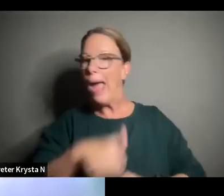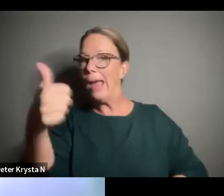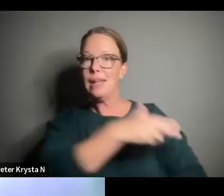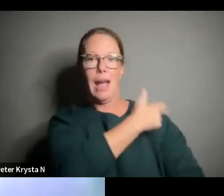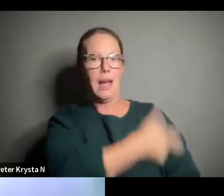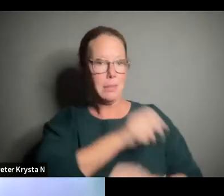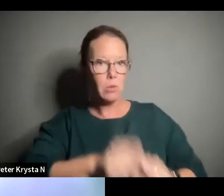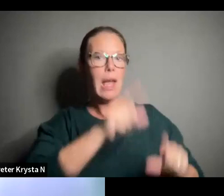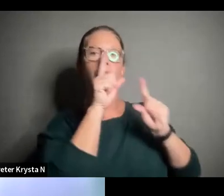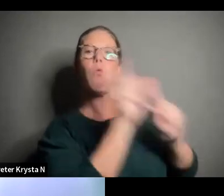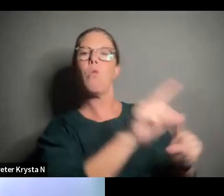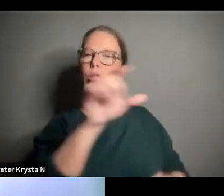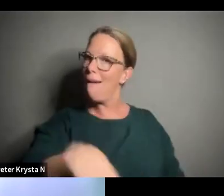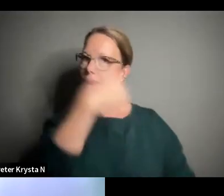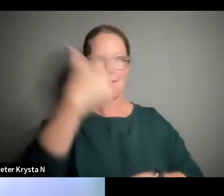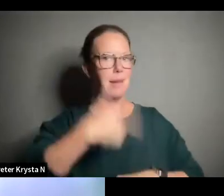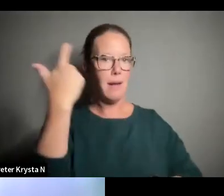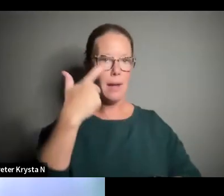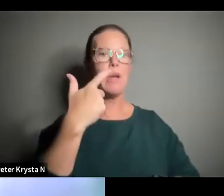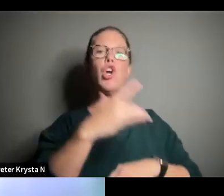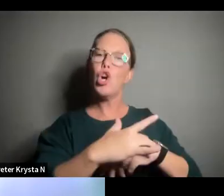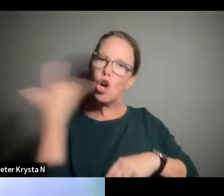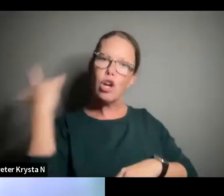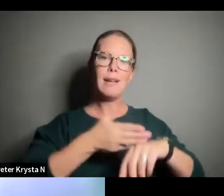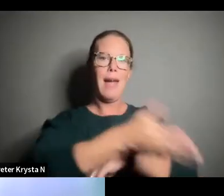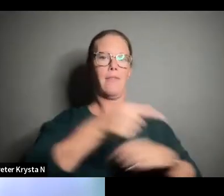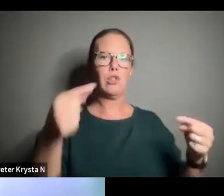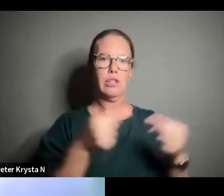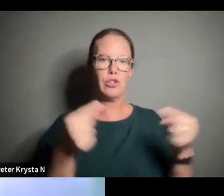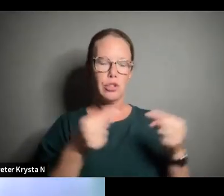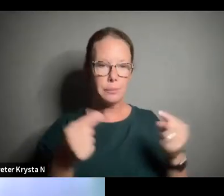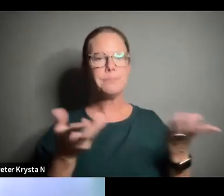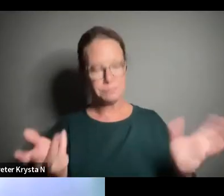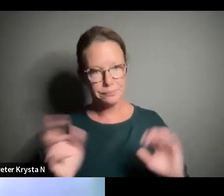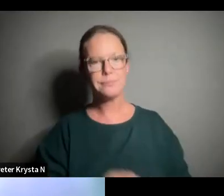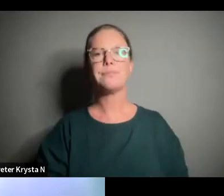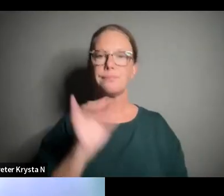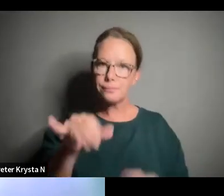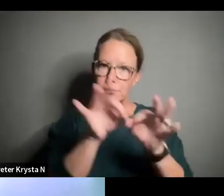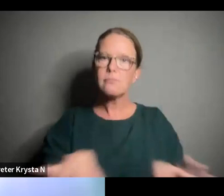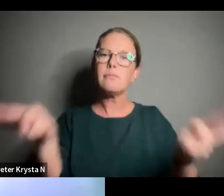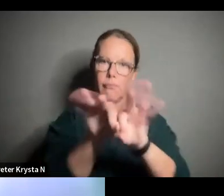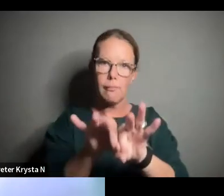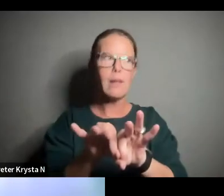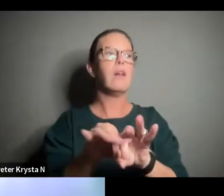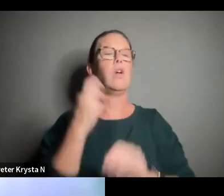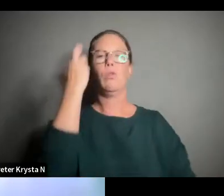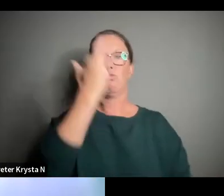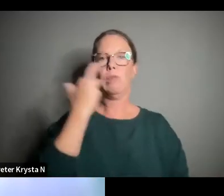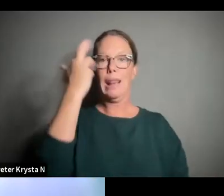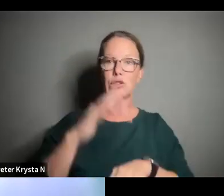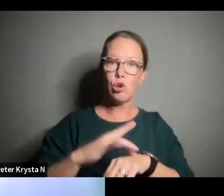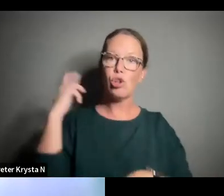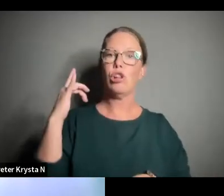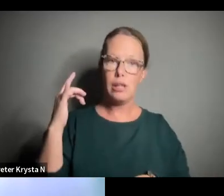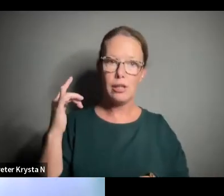can now order this at any time early after the patient's injury. And that's kind of what is important, is that we realize the earlier, in